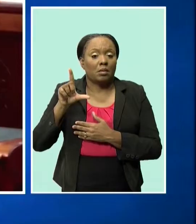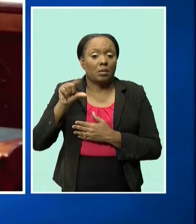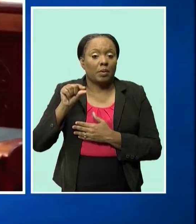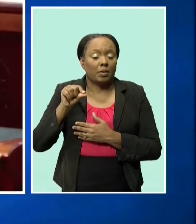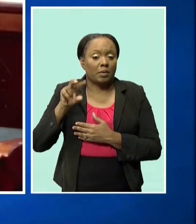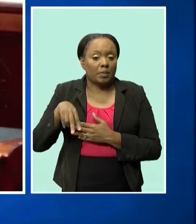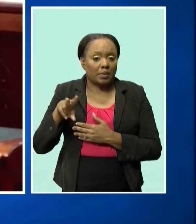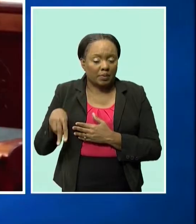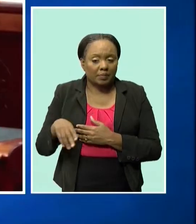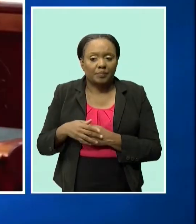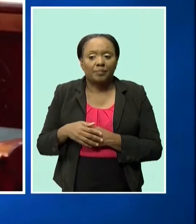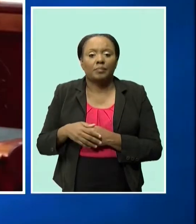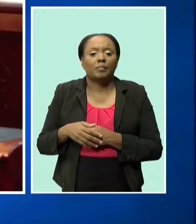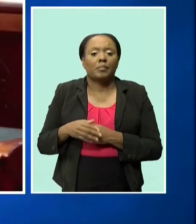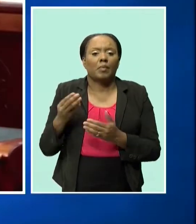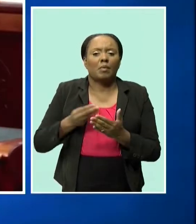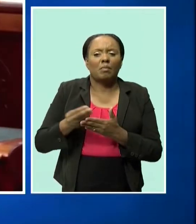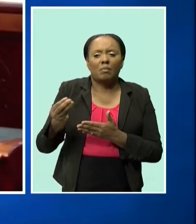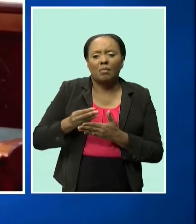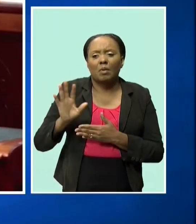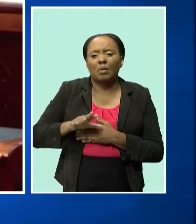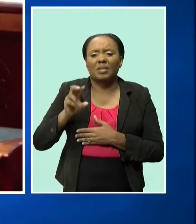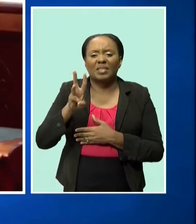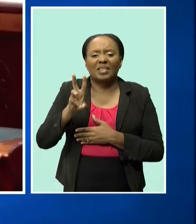it would have expended approximately